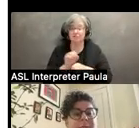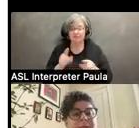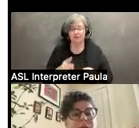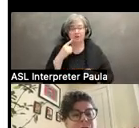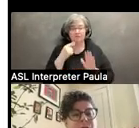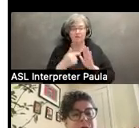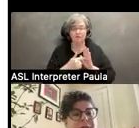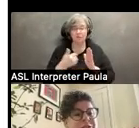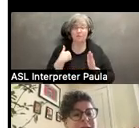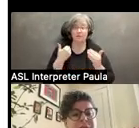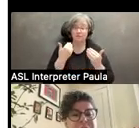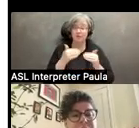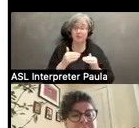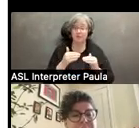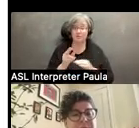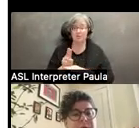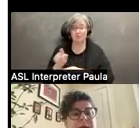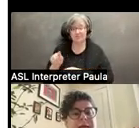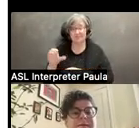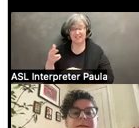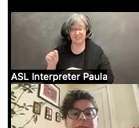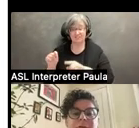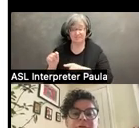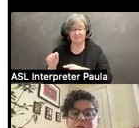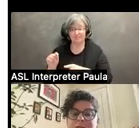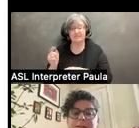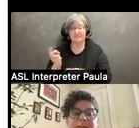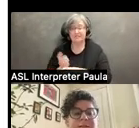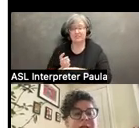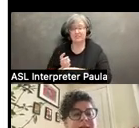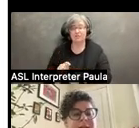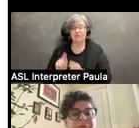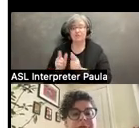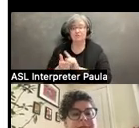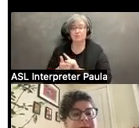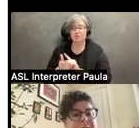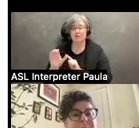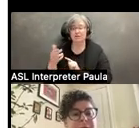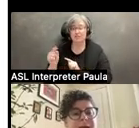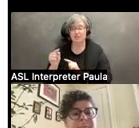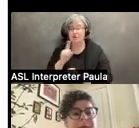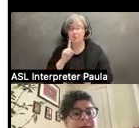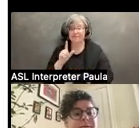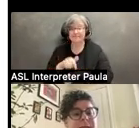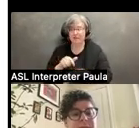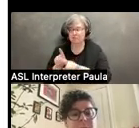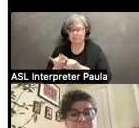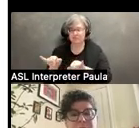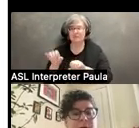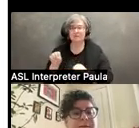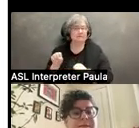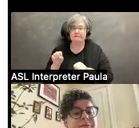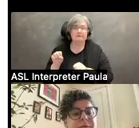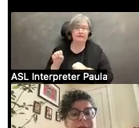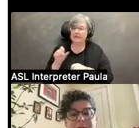have limited use of the chat function. It's difficult to translate the chat in real time and can be inaccessible